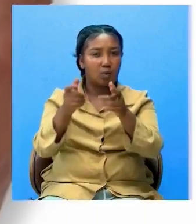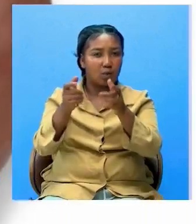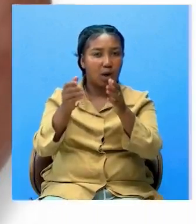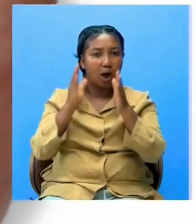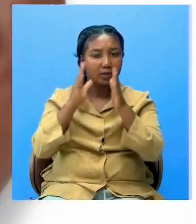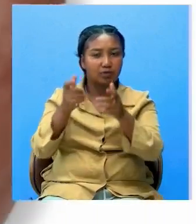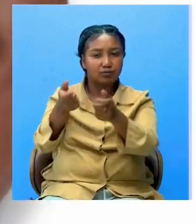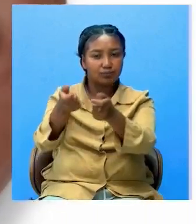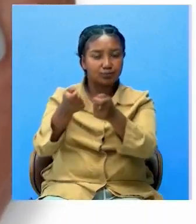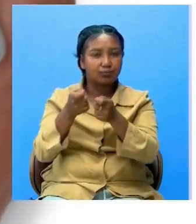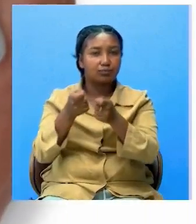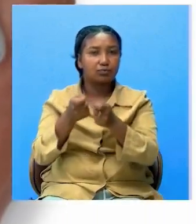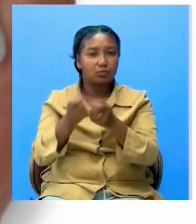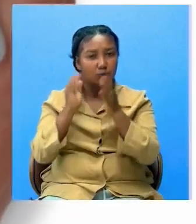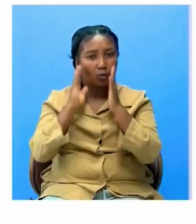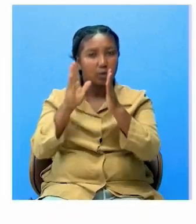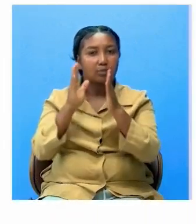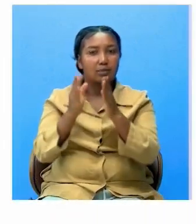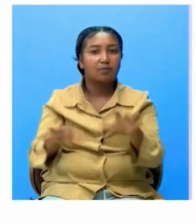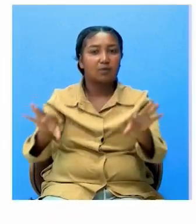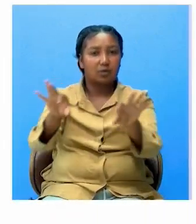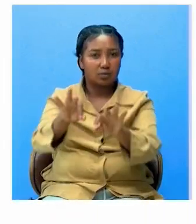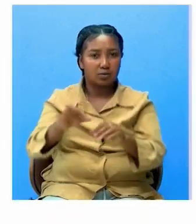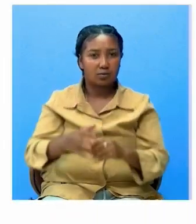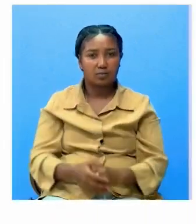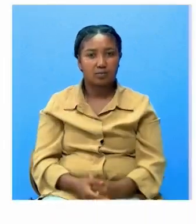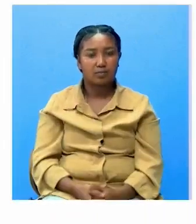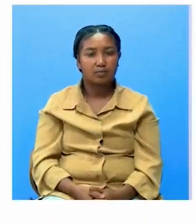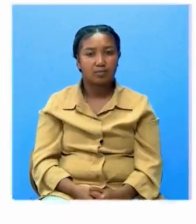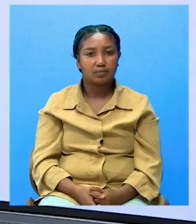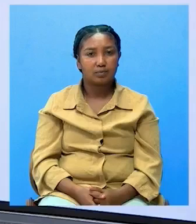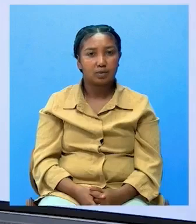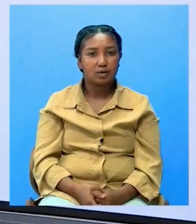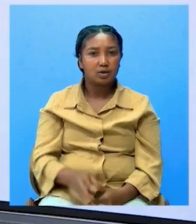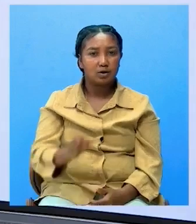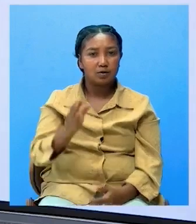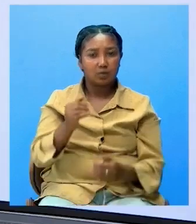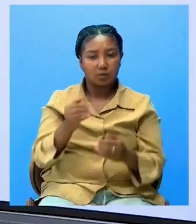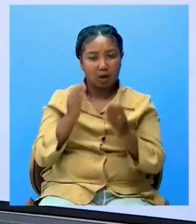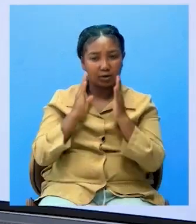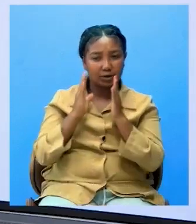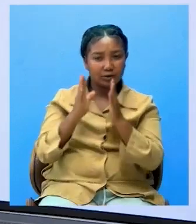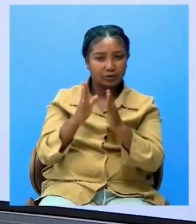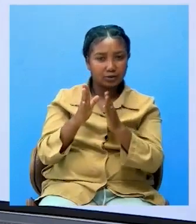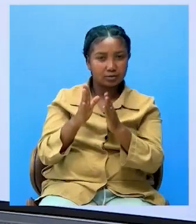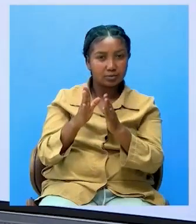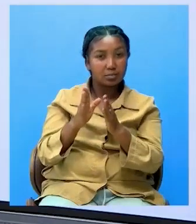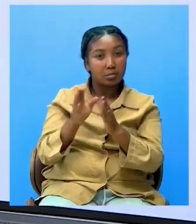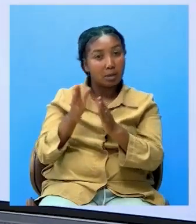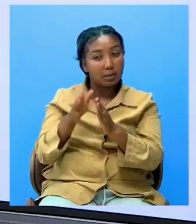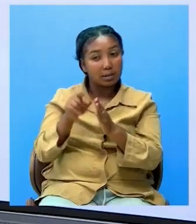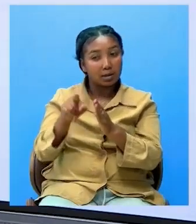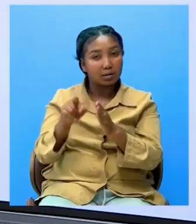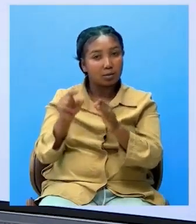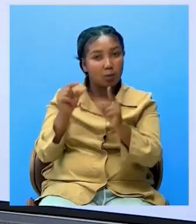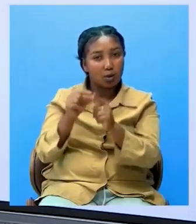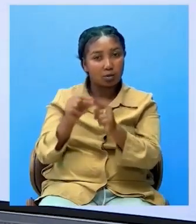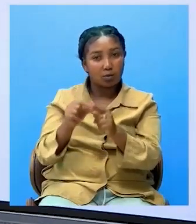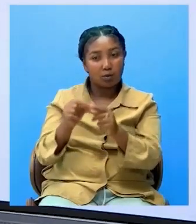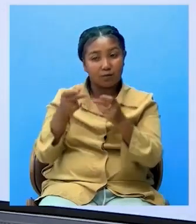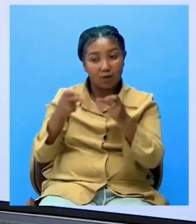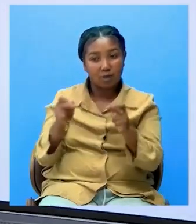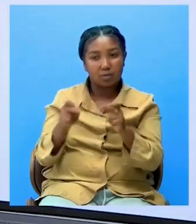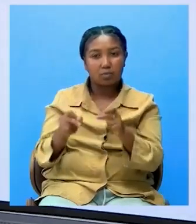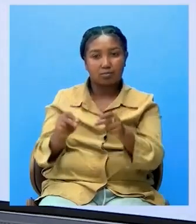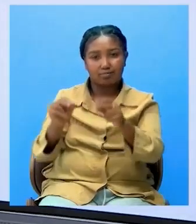or which needs emphasis, okay? Attention or emphasis. If your attention are maybe just on that word or phrases,